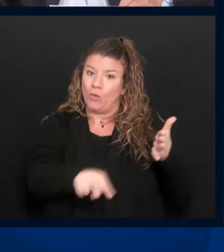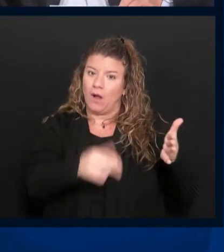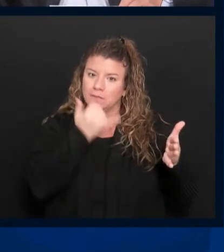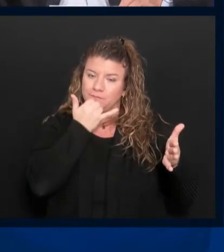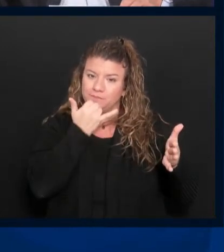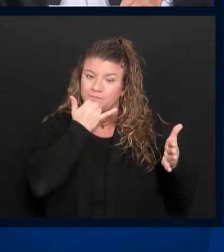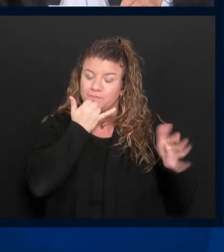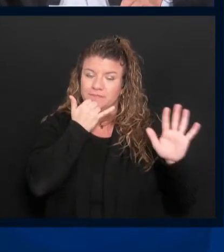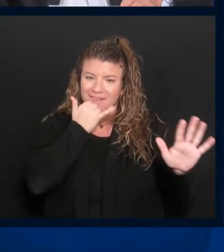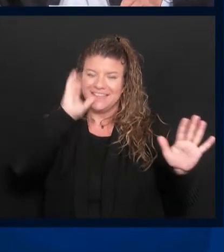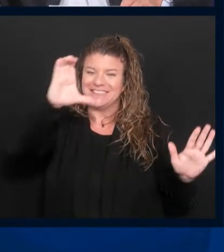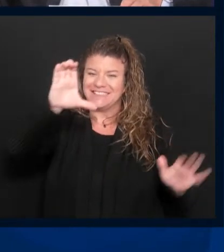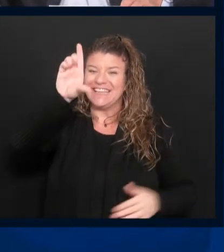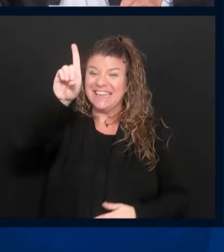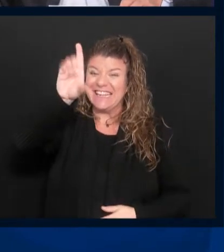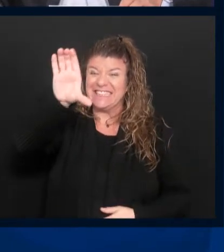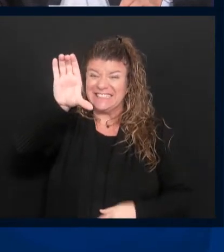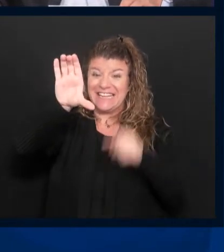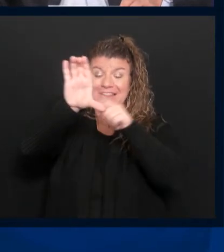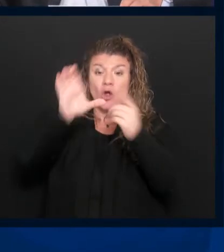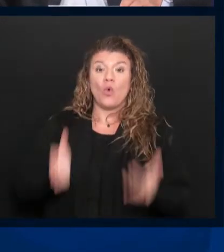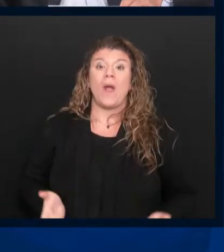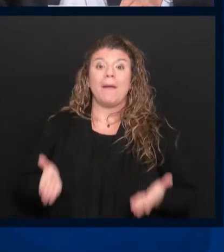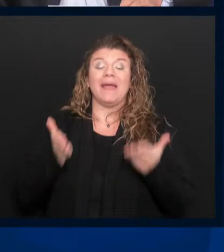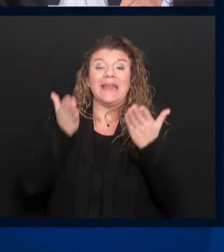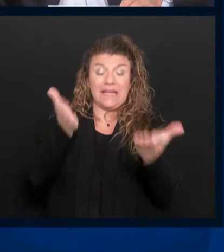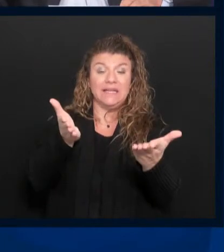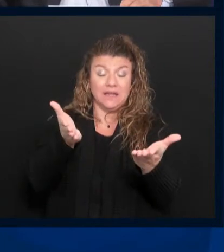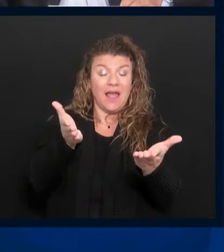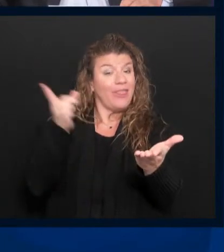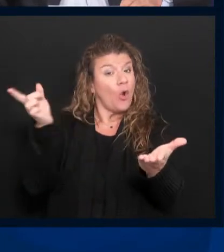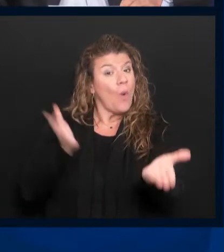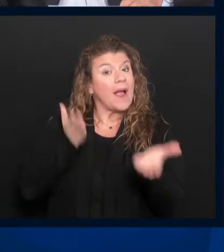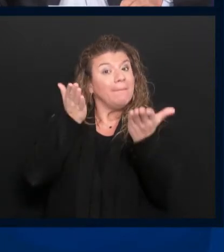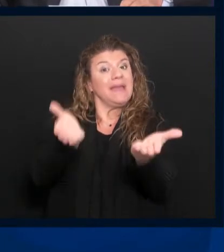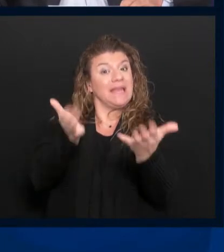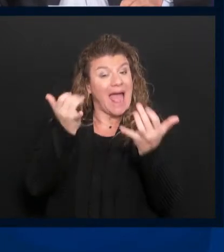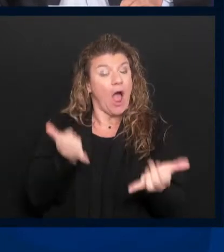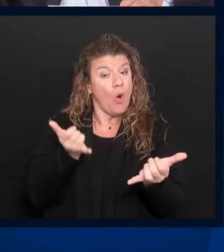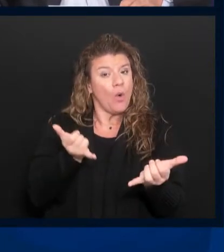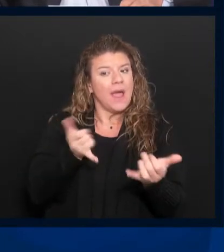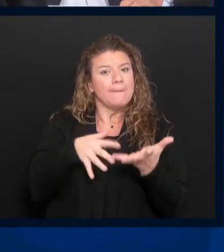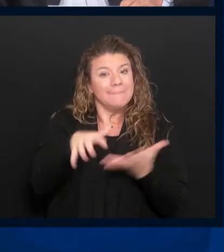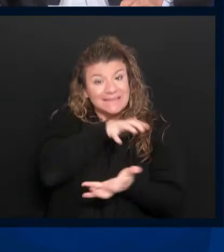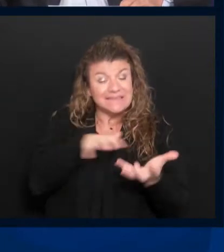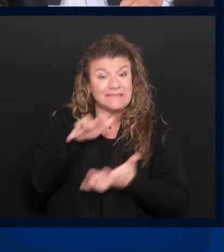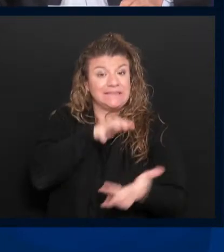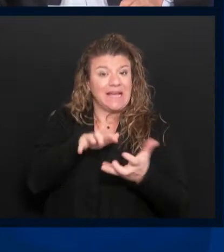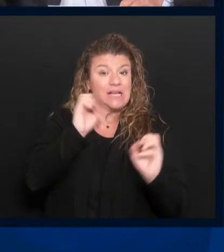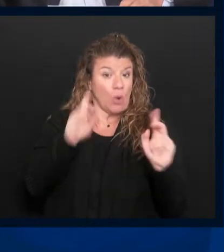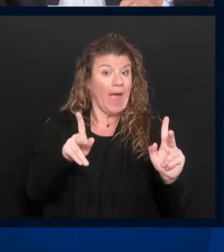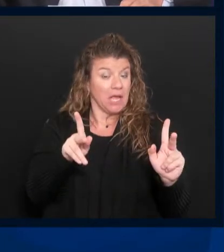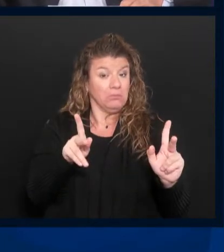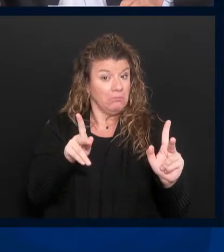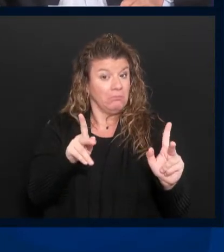The CDC is recommending now that the mixing is okay. And